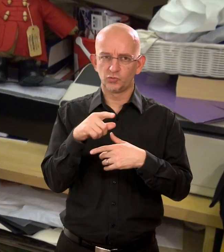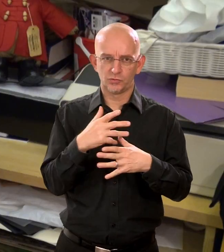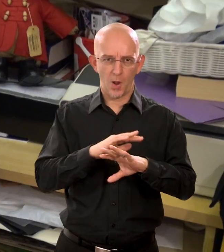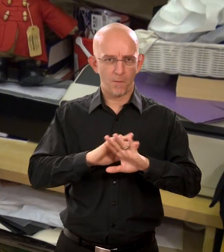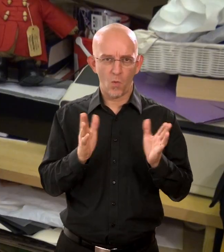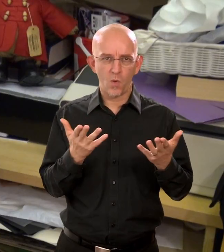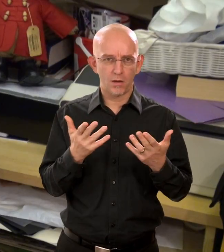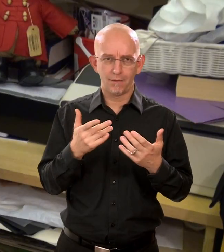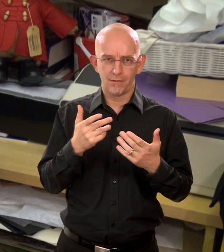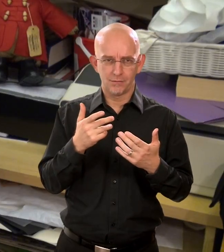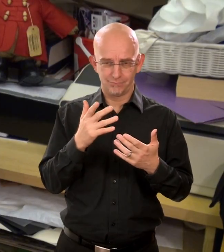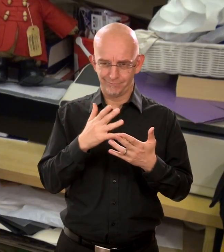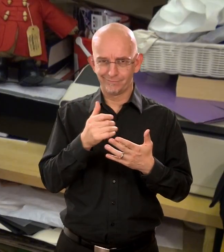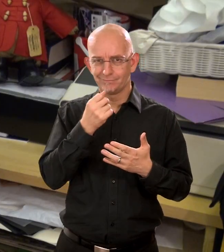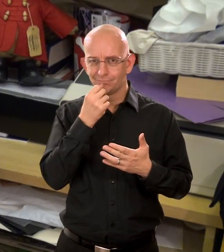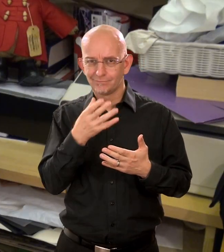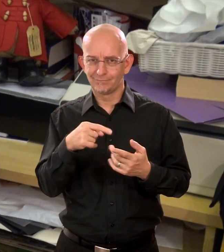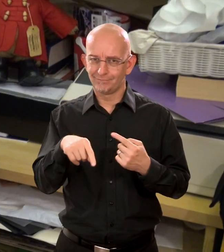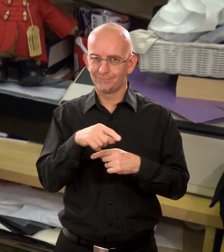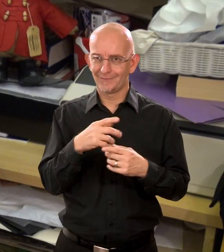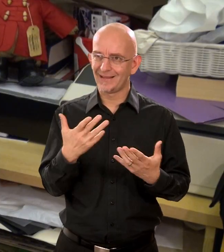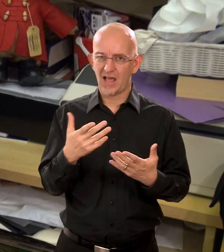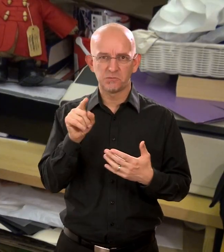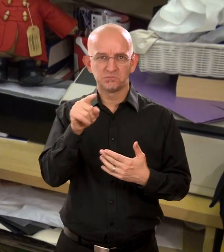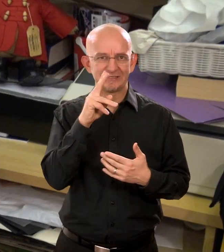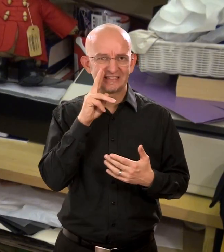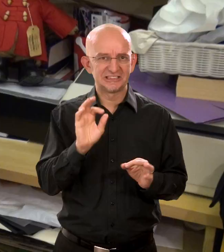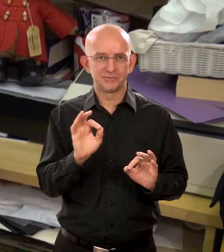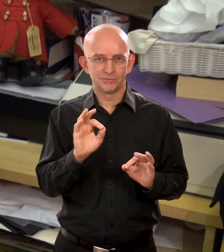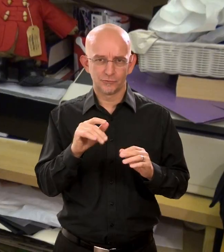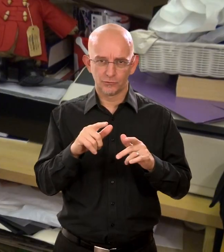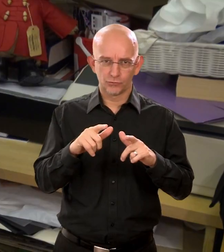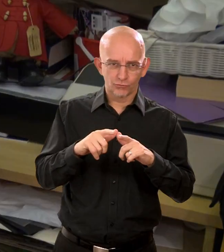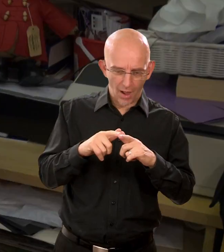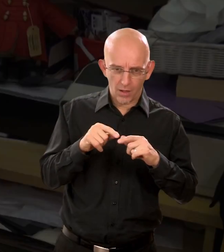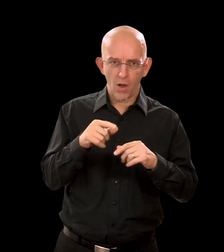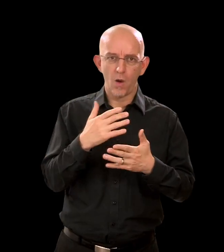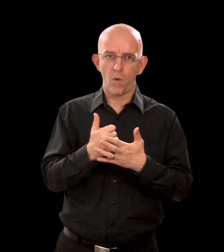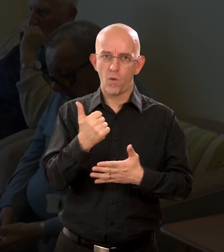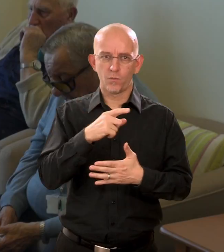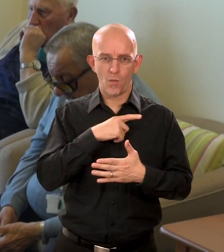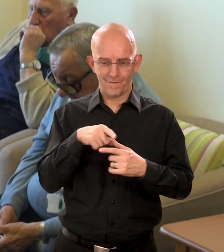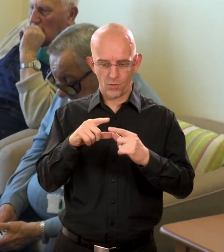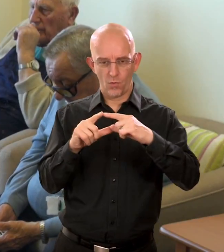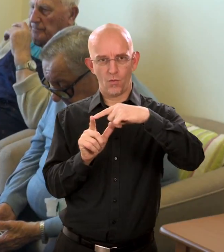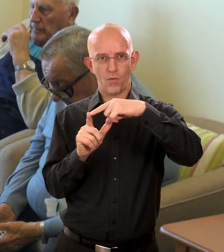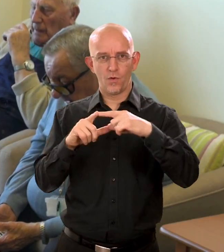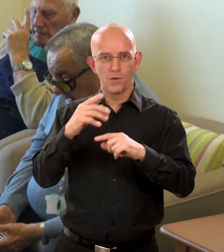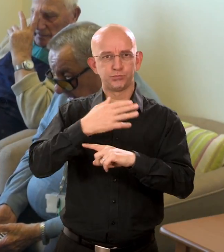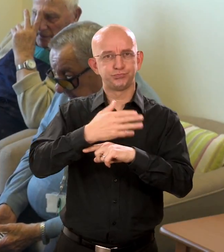triangular shapes of the metal were good for bridges and stuff. Yeah. Oh